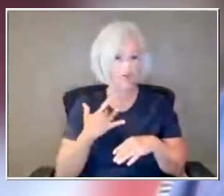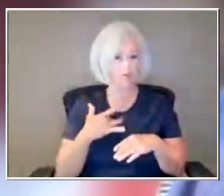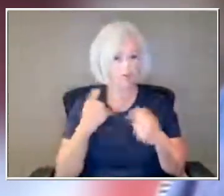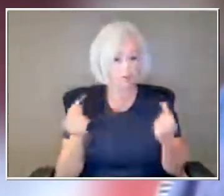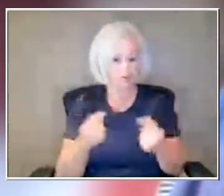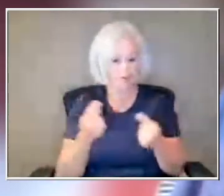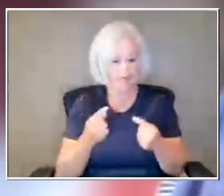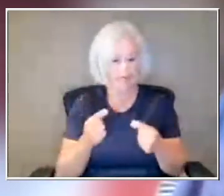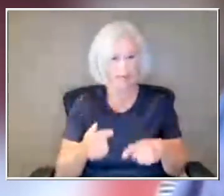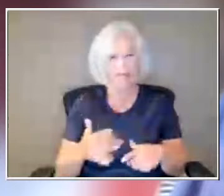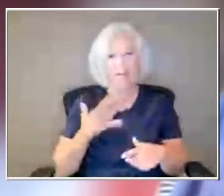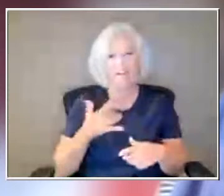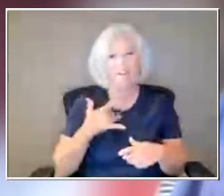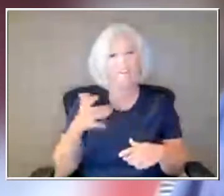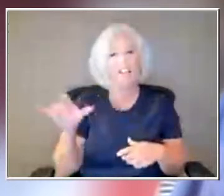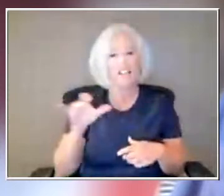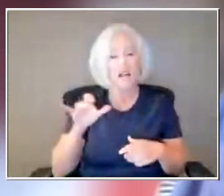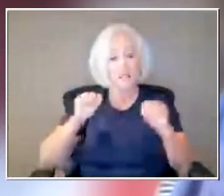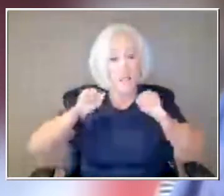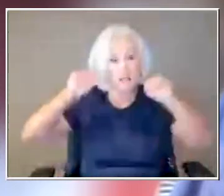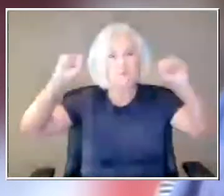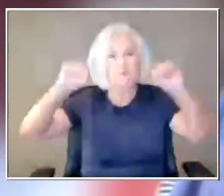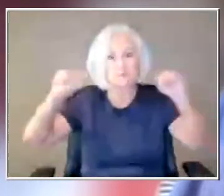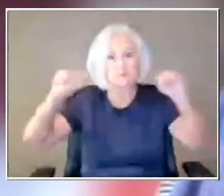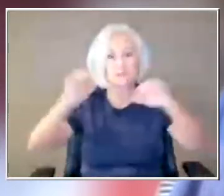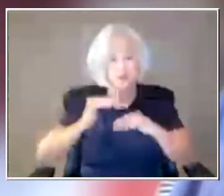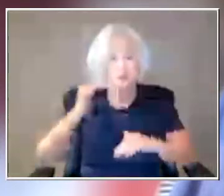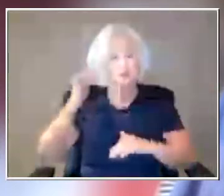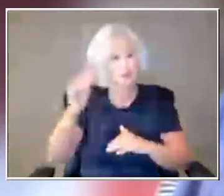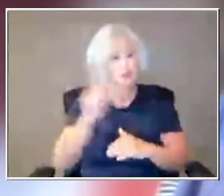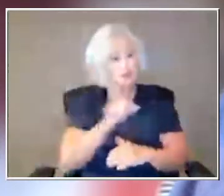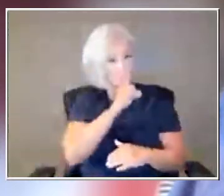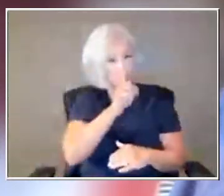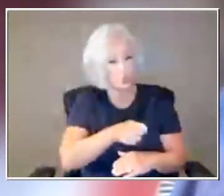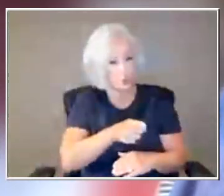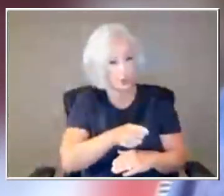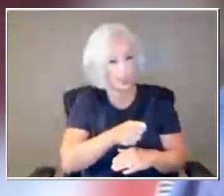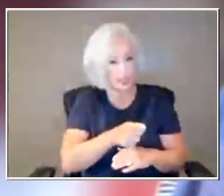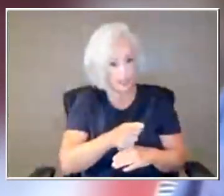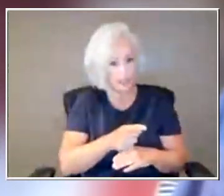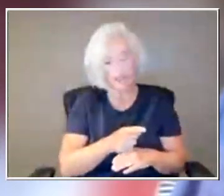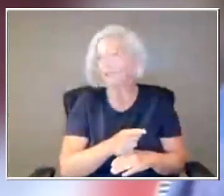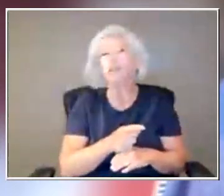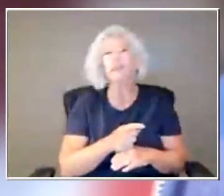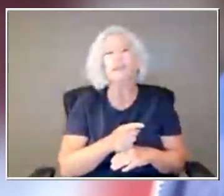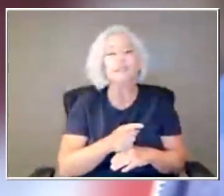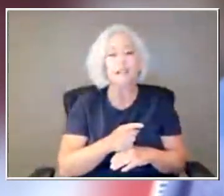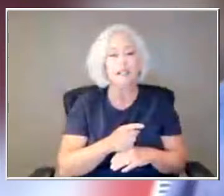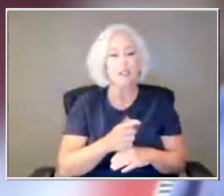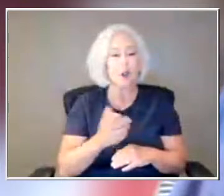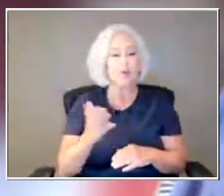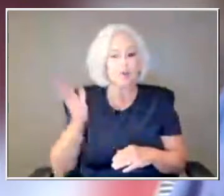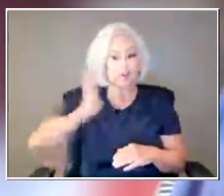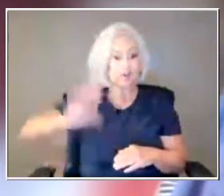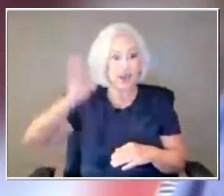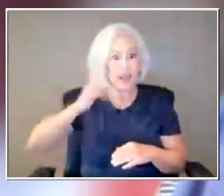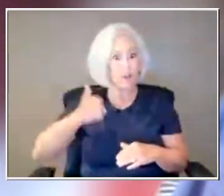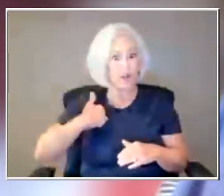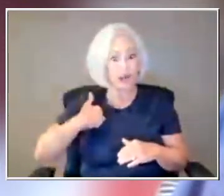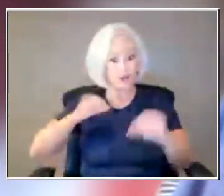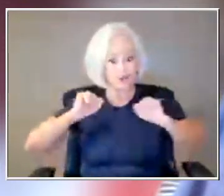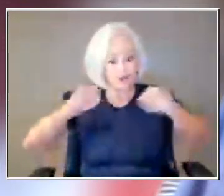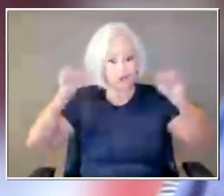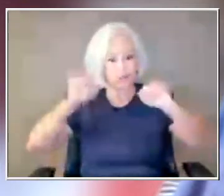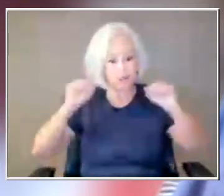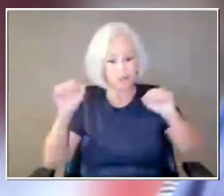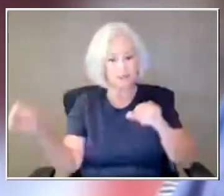worked out a little too hard. But unlike back when I would work out and maybe experience similar pains, it just wouldn't go away. And